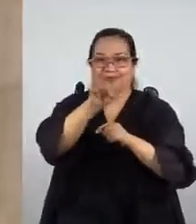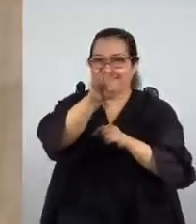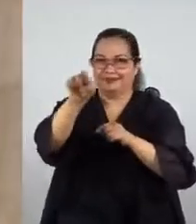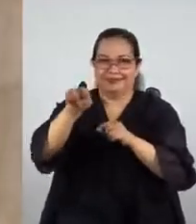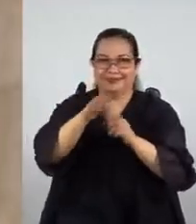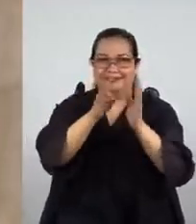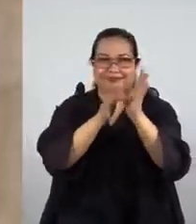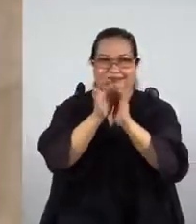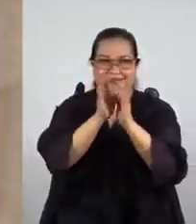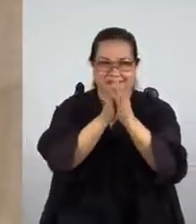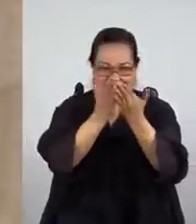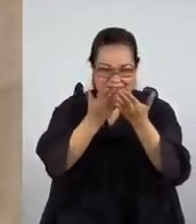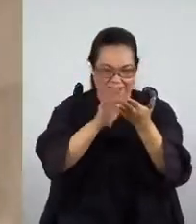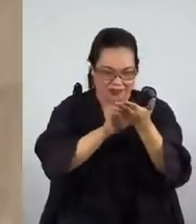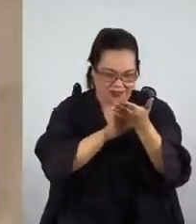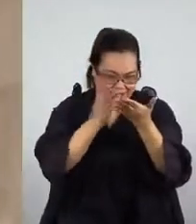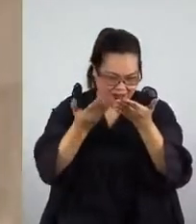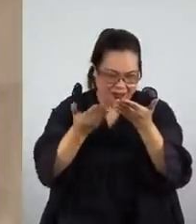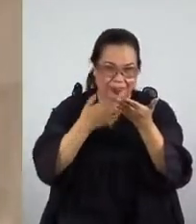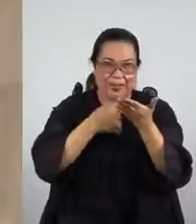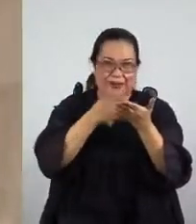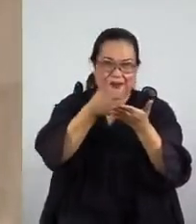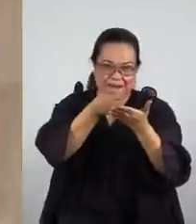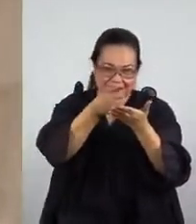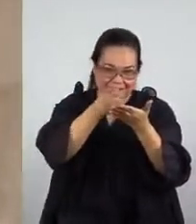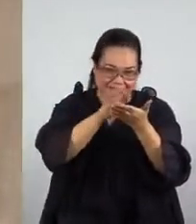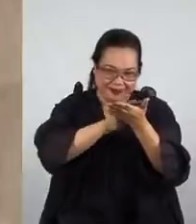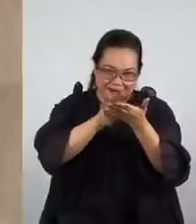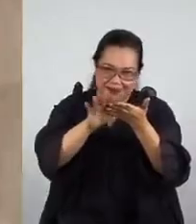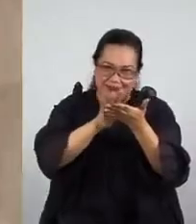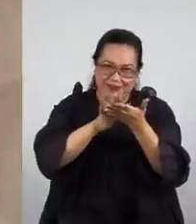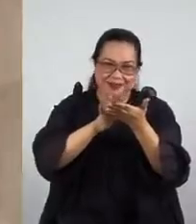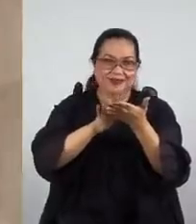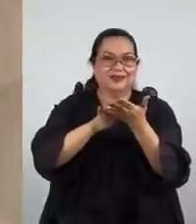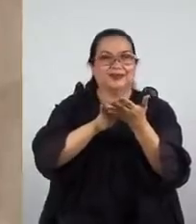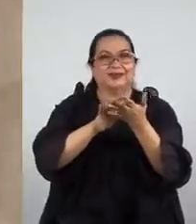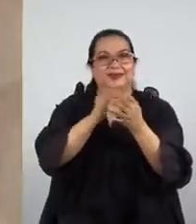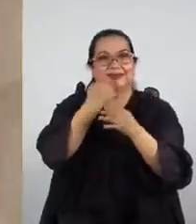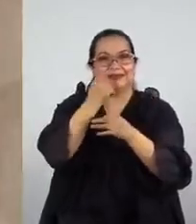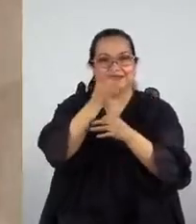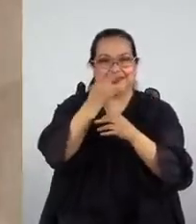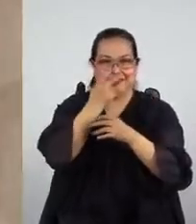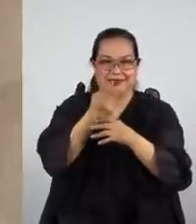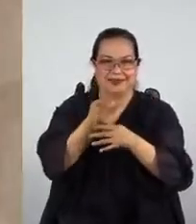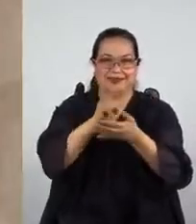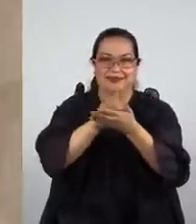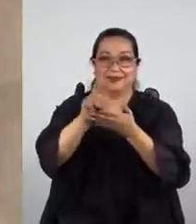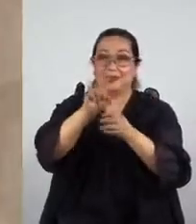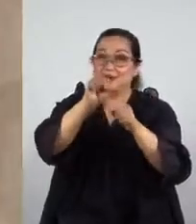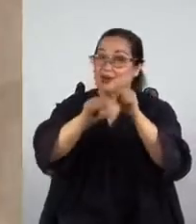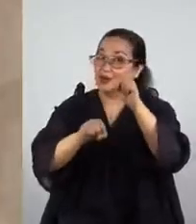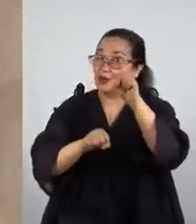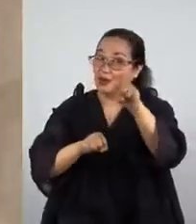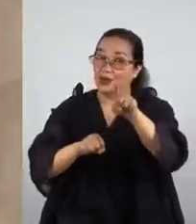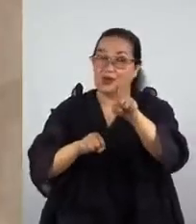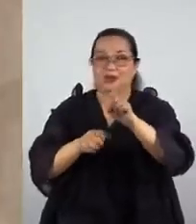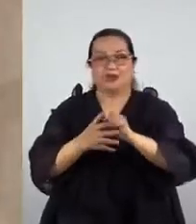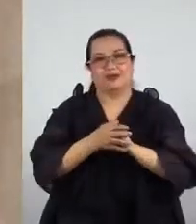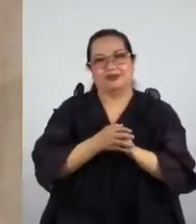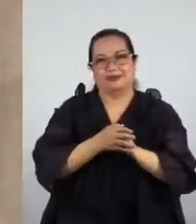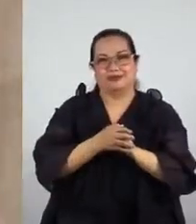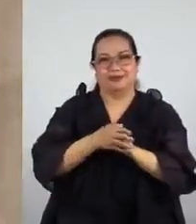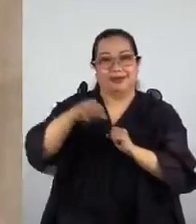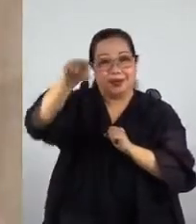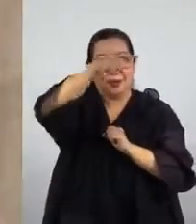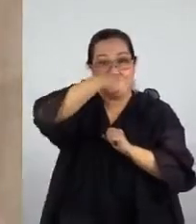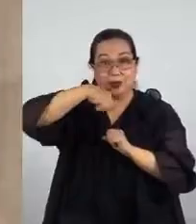your Bibles open. Please have your Bibles open so you can look at the verses. Therefore, since